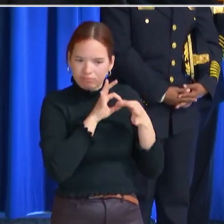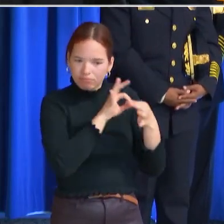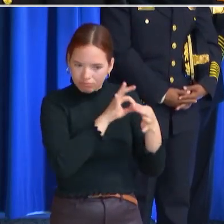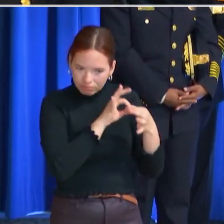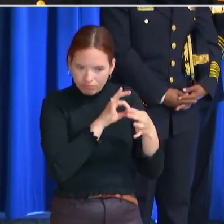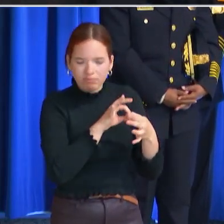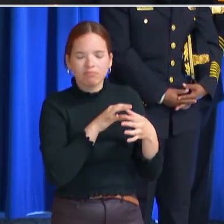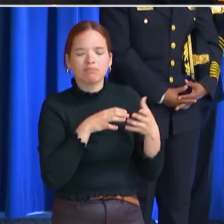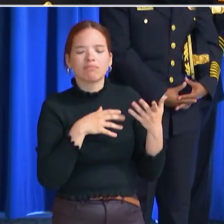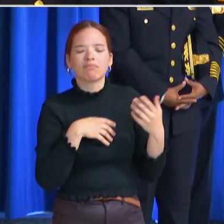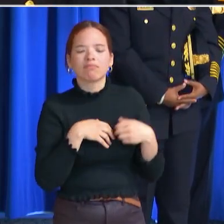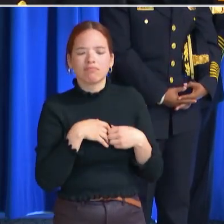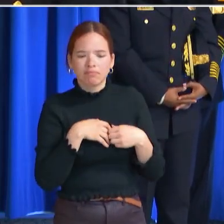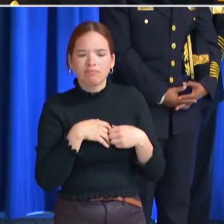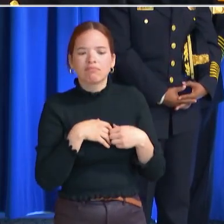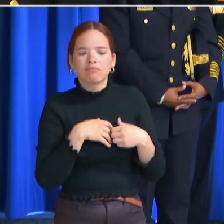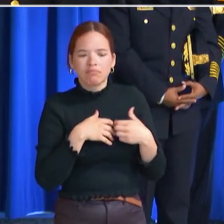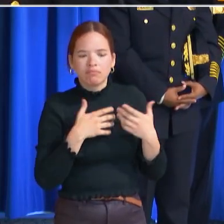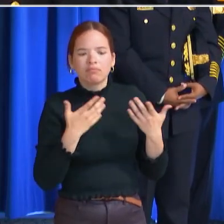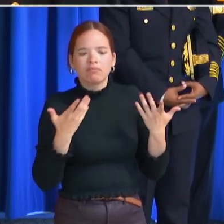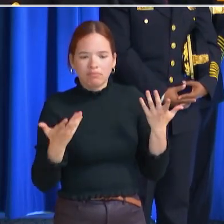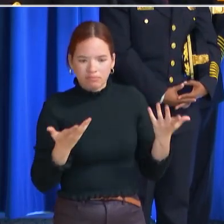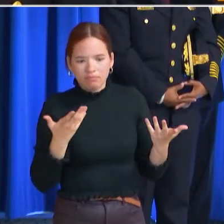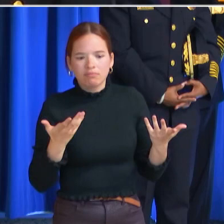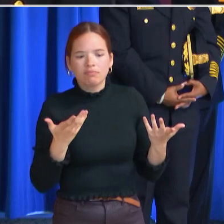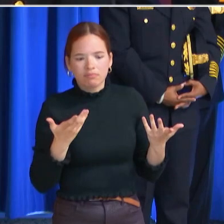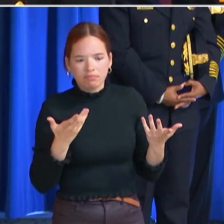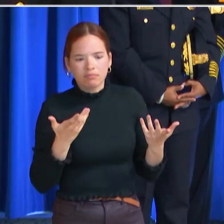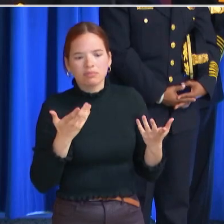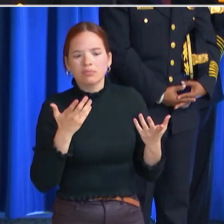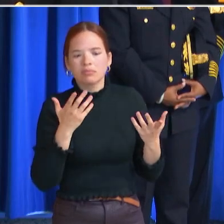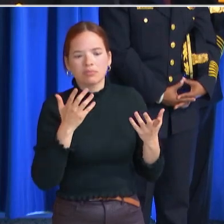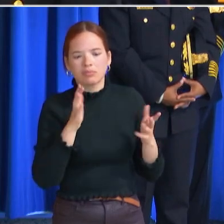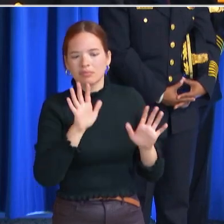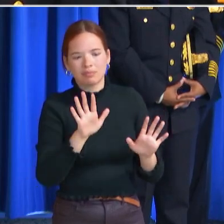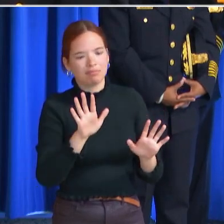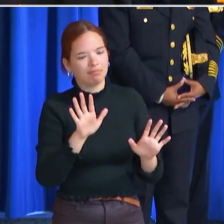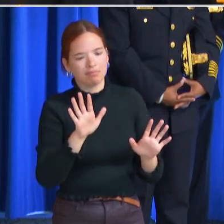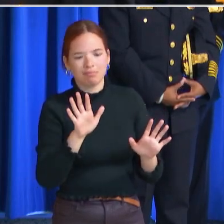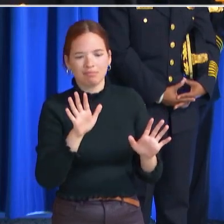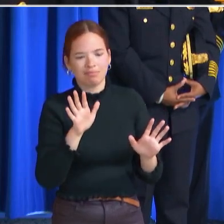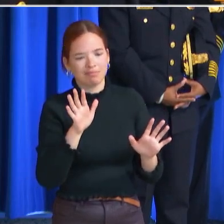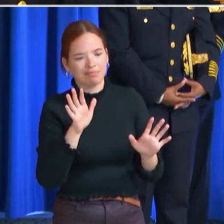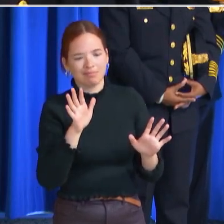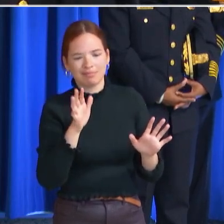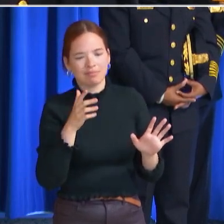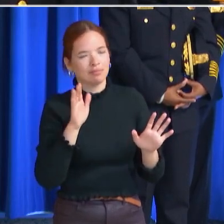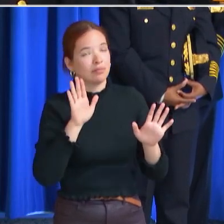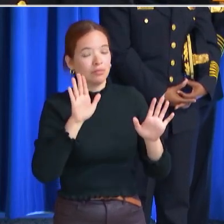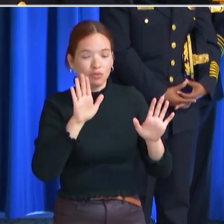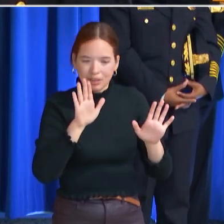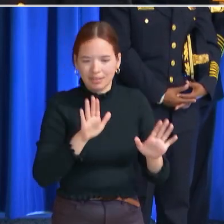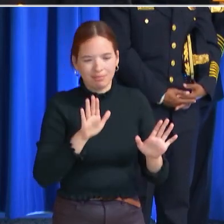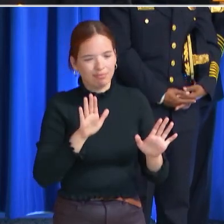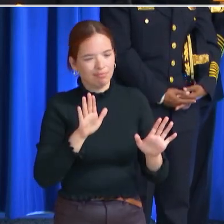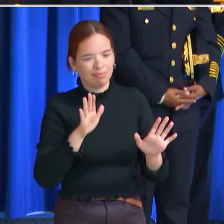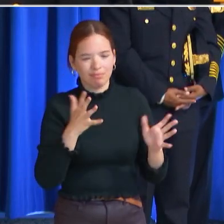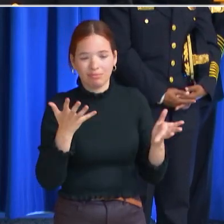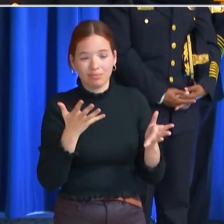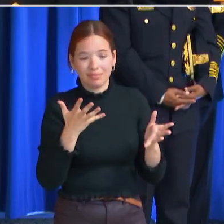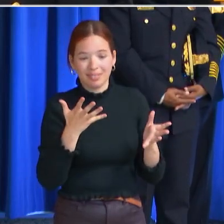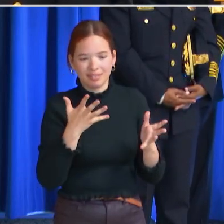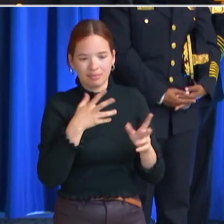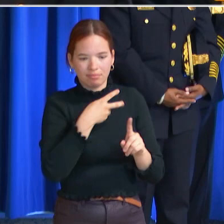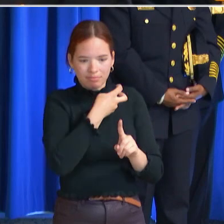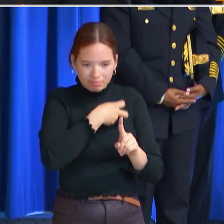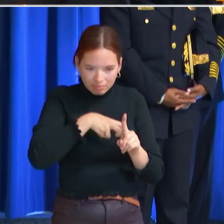One of the great things that I get to do as mayor is tap people to a job, in